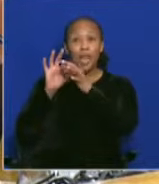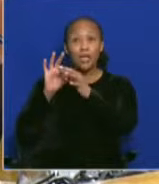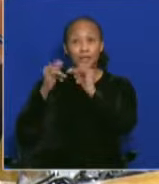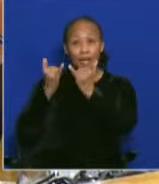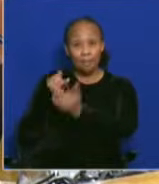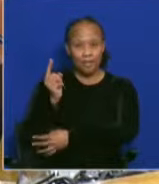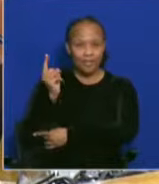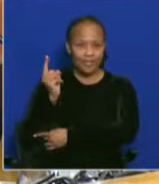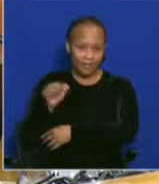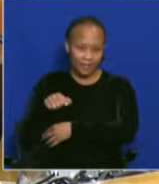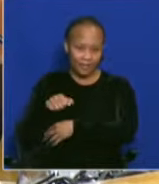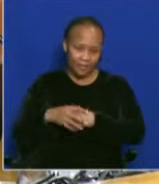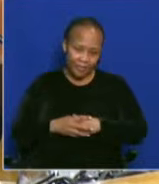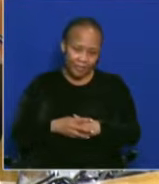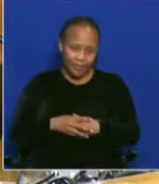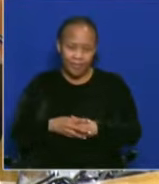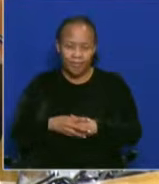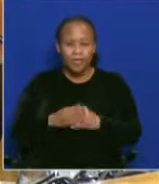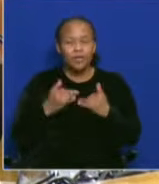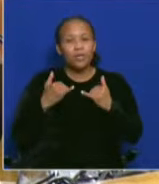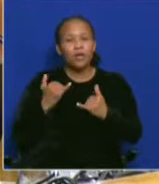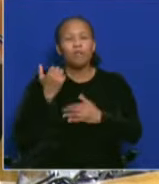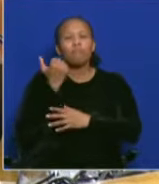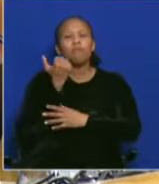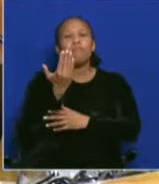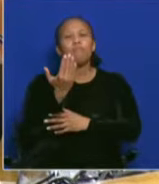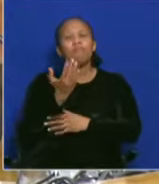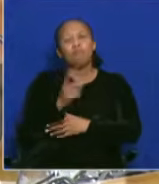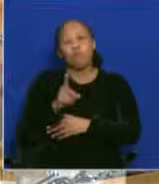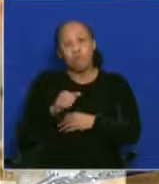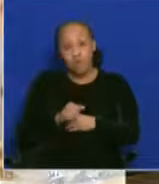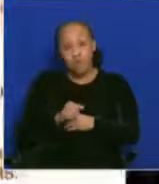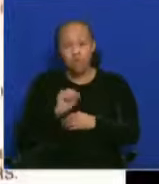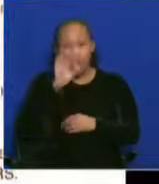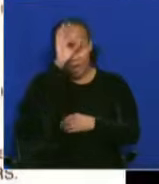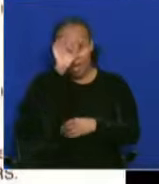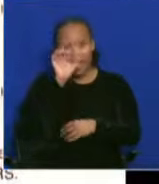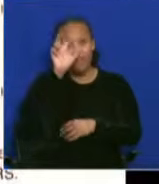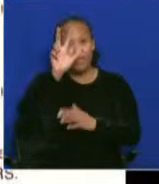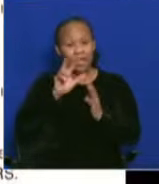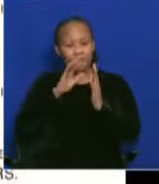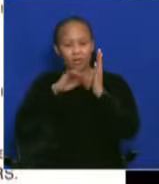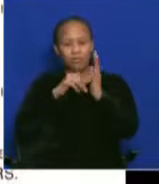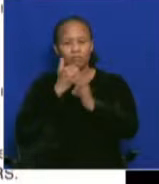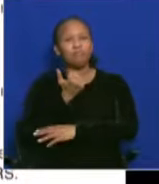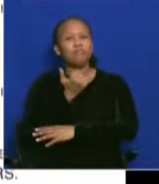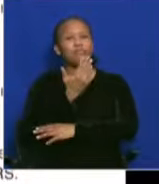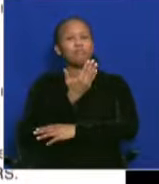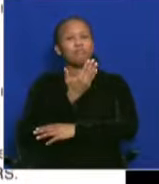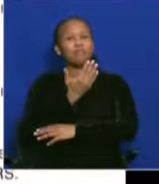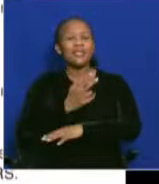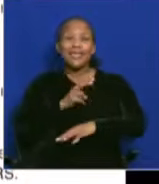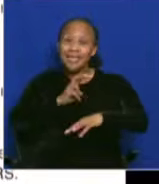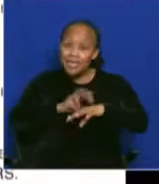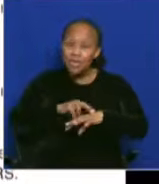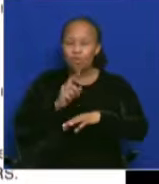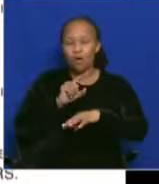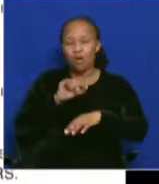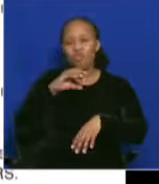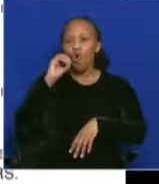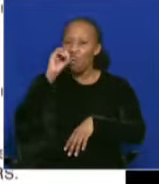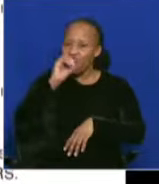accordingly submits that any assessment of the affidavit should be undertaken only with reference to the original document, its statutory and